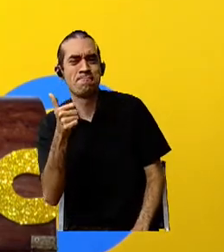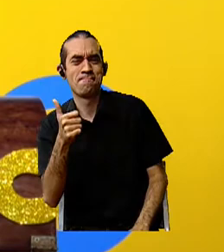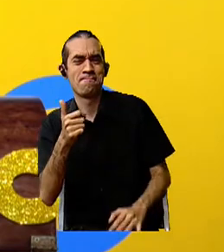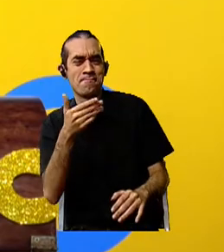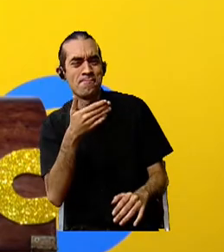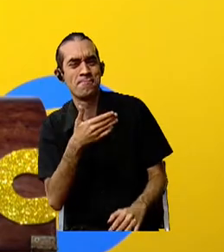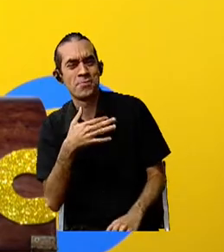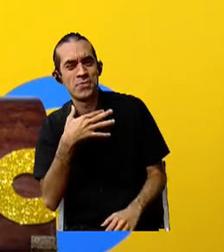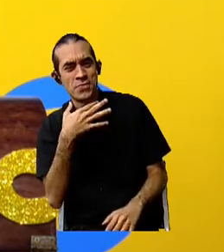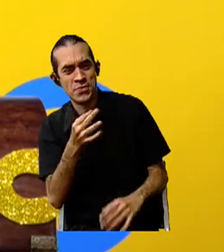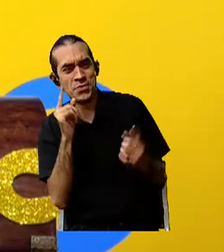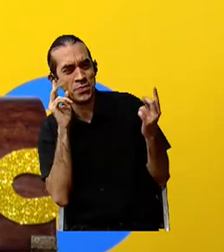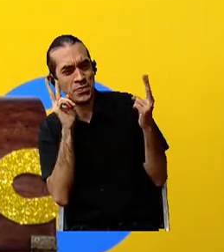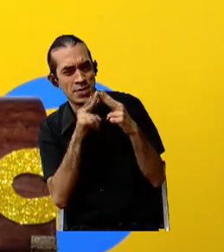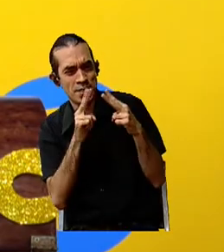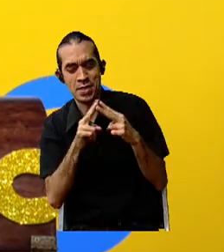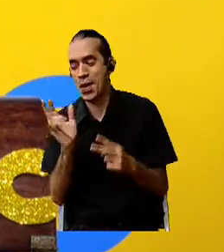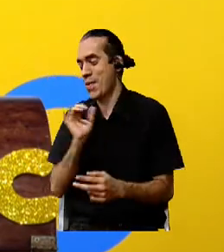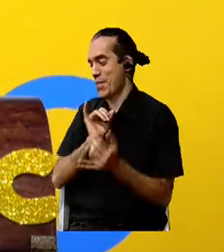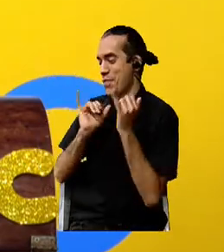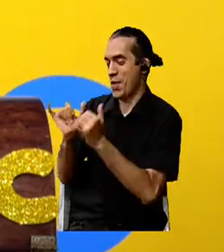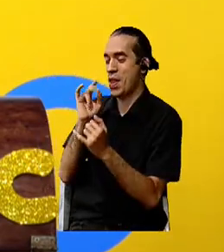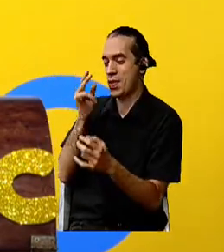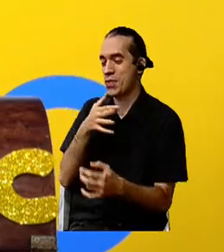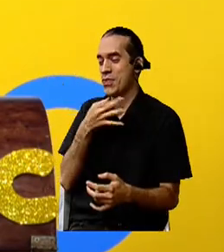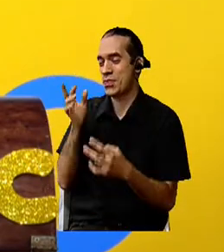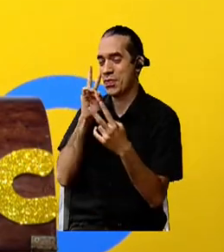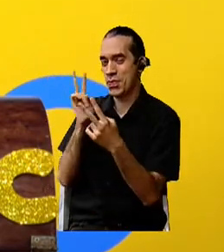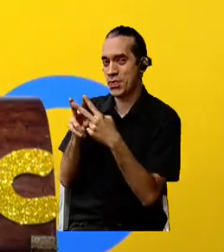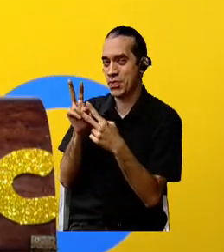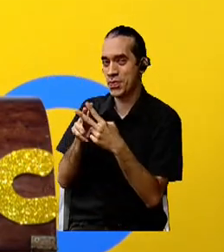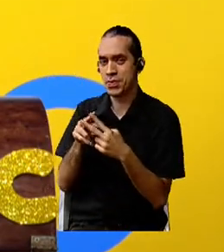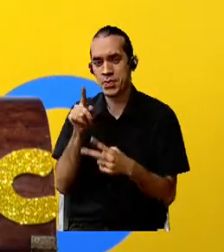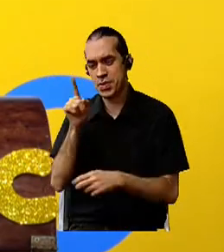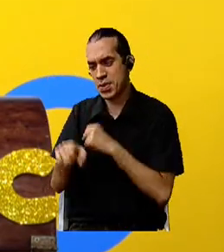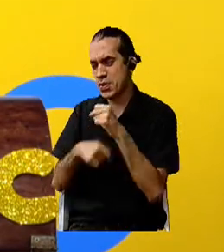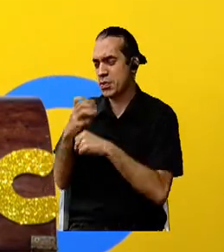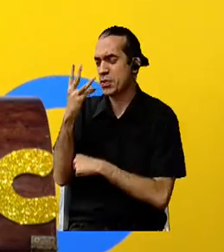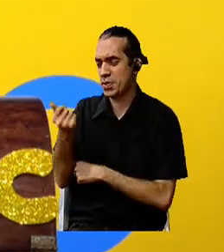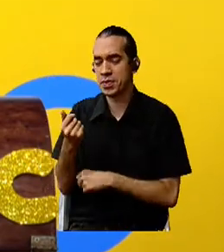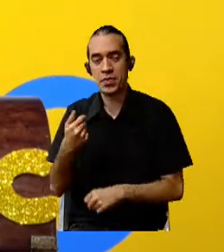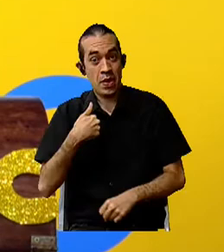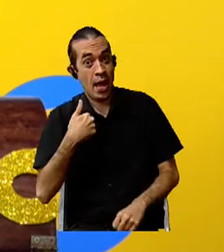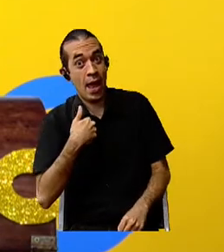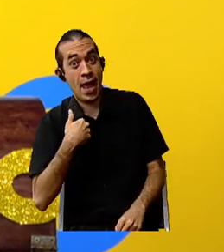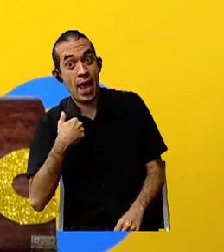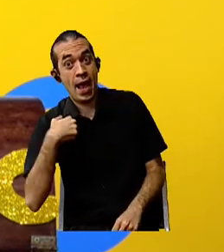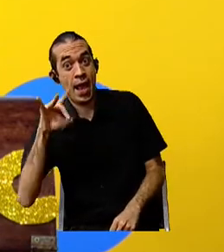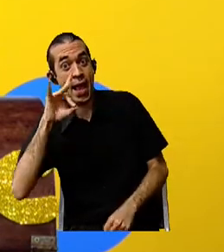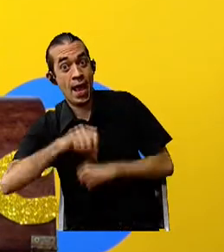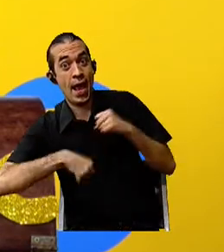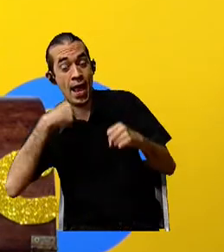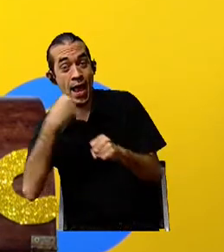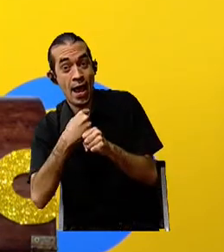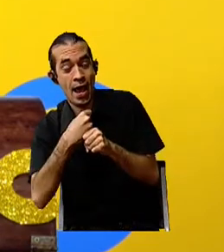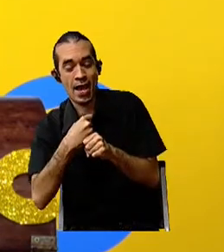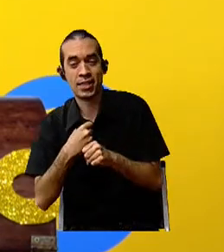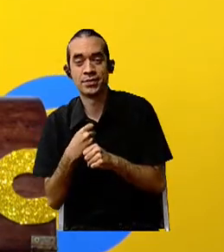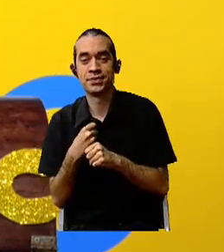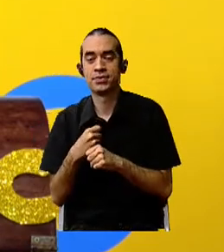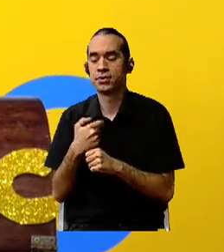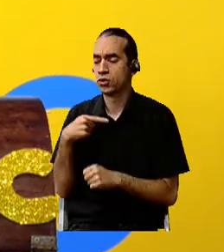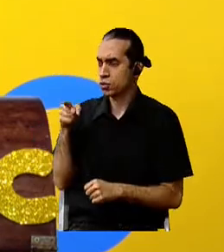meet you. Nice to meet you too, Chuli. How old are you? I am 8 years old. Oh,